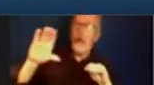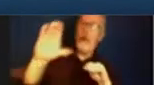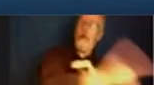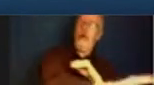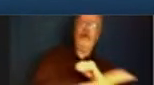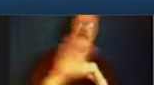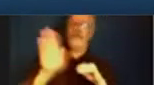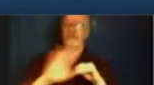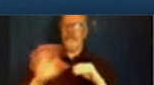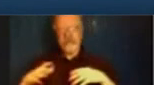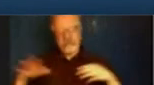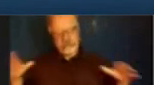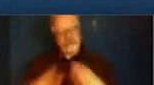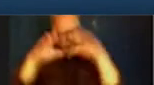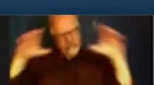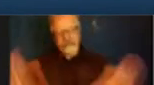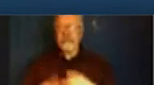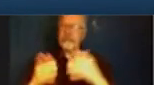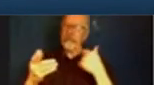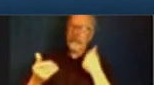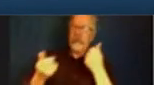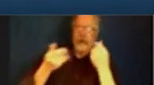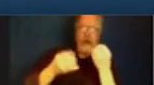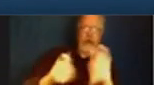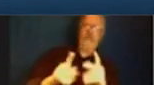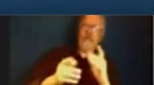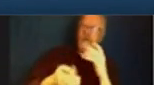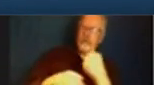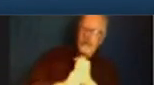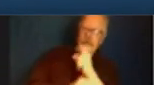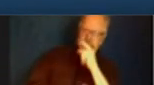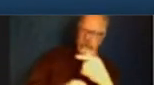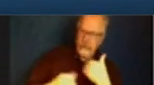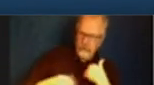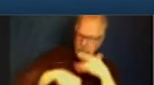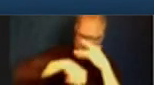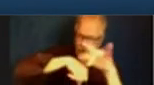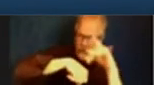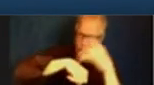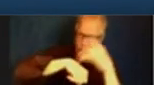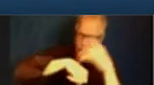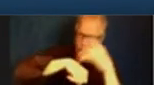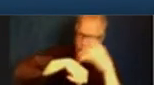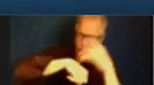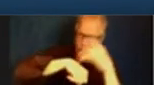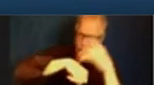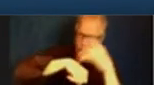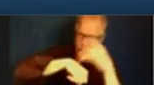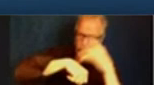much as we can. Okay, up next we'll go to Joe, the Seattle Times. Go ahead, Joe.